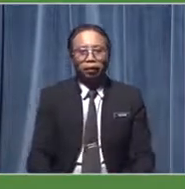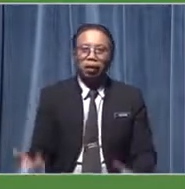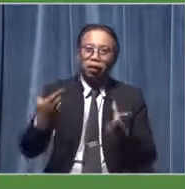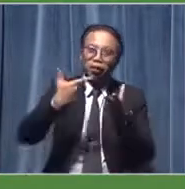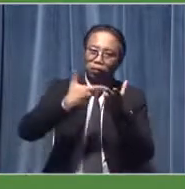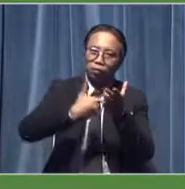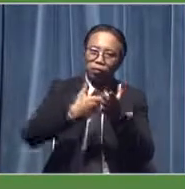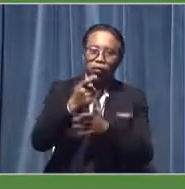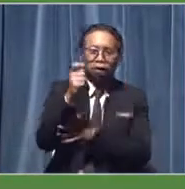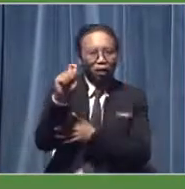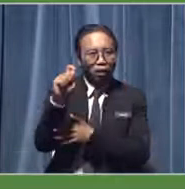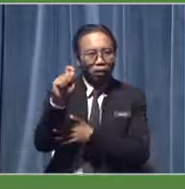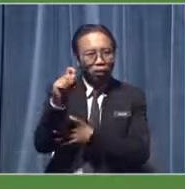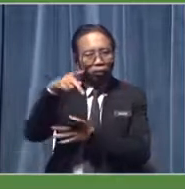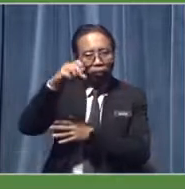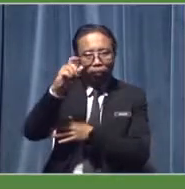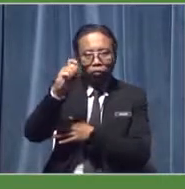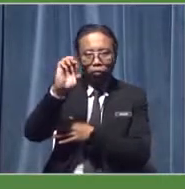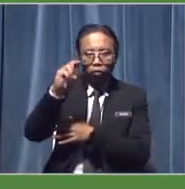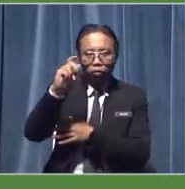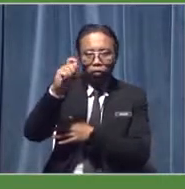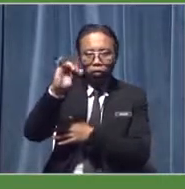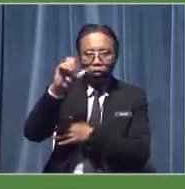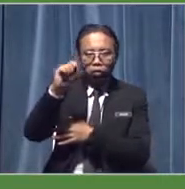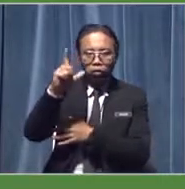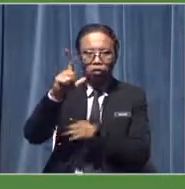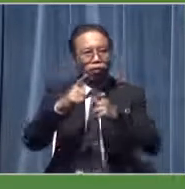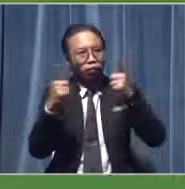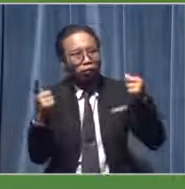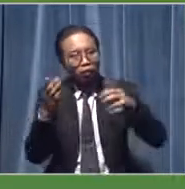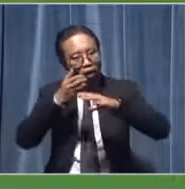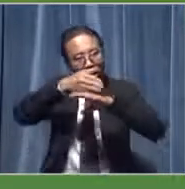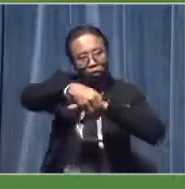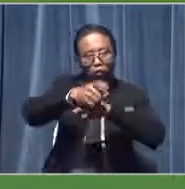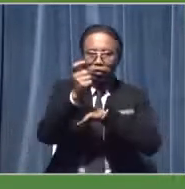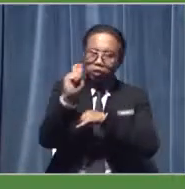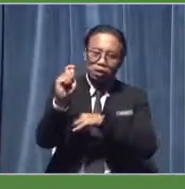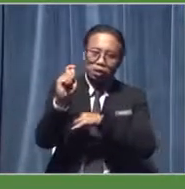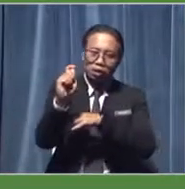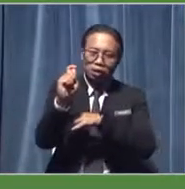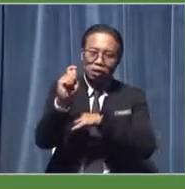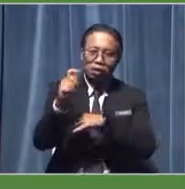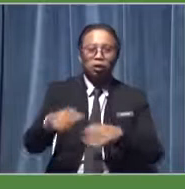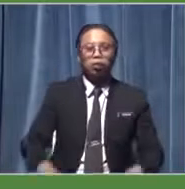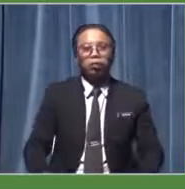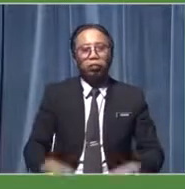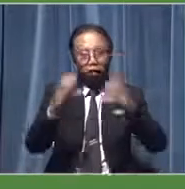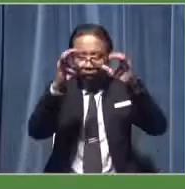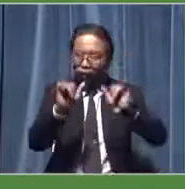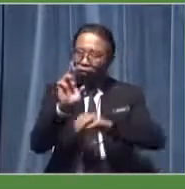therefore, the potential difference across the equivalent capacitor delta